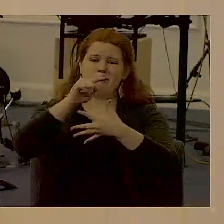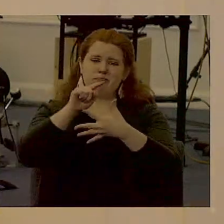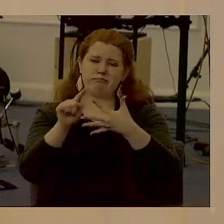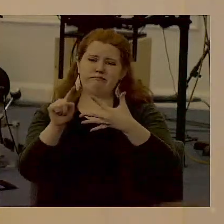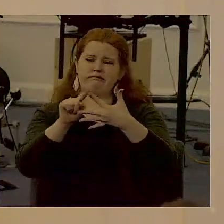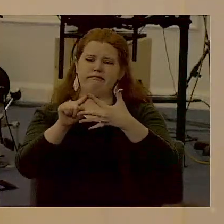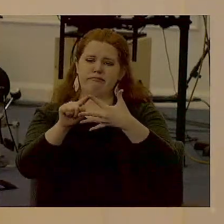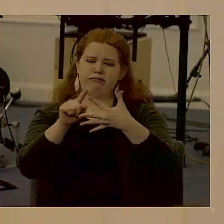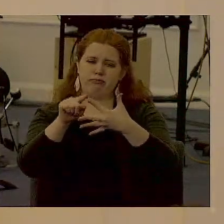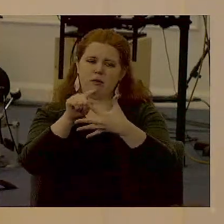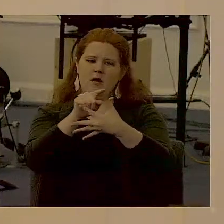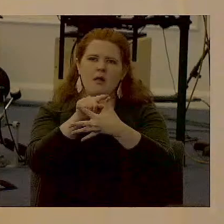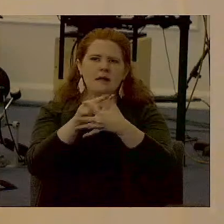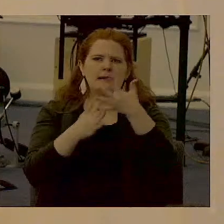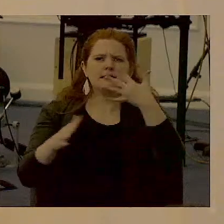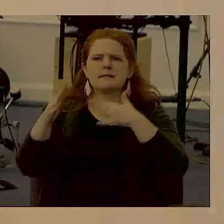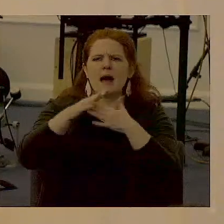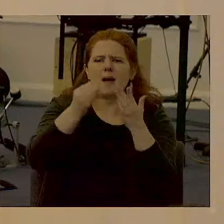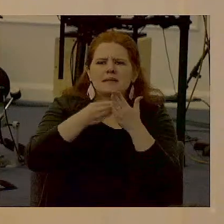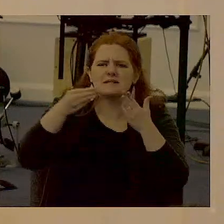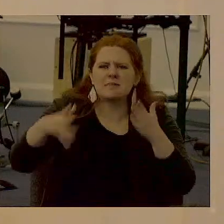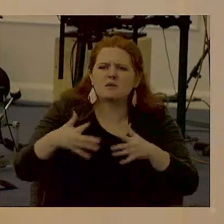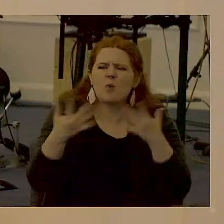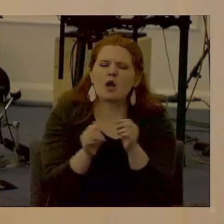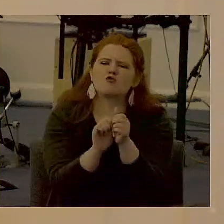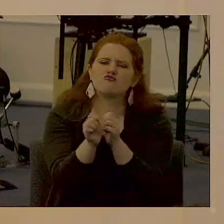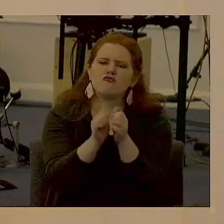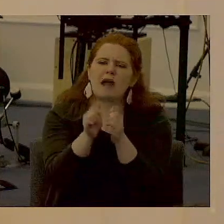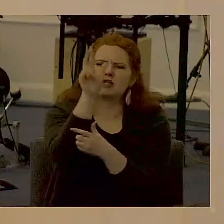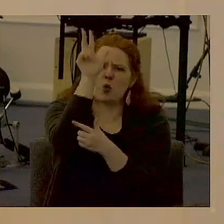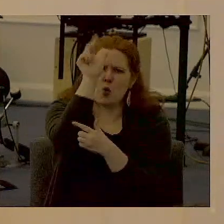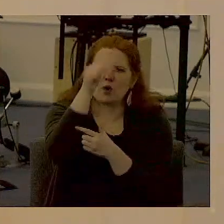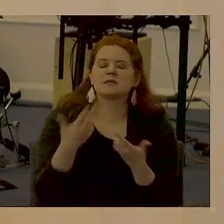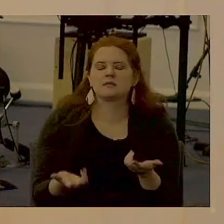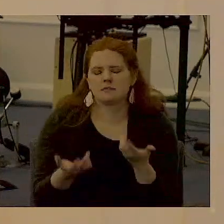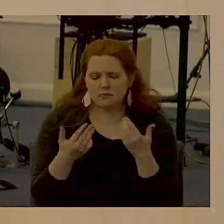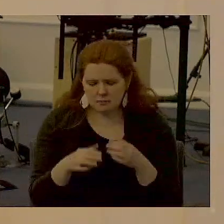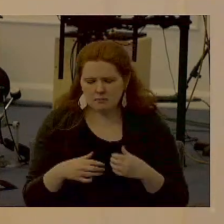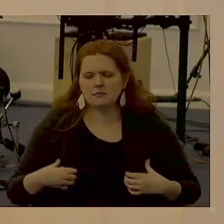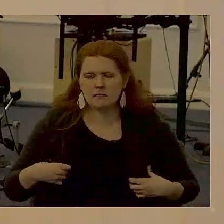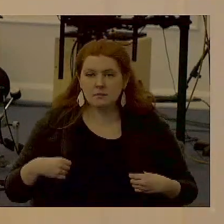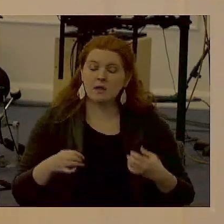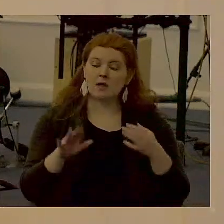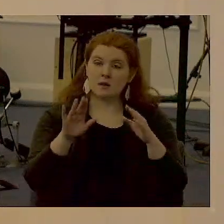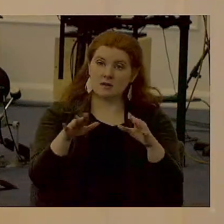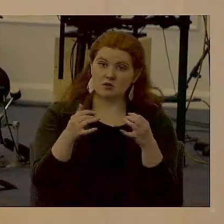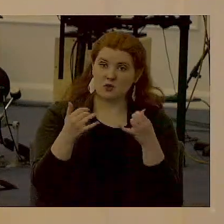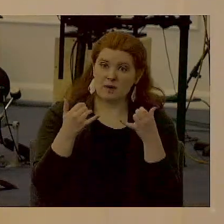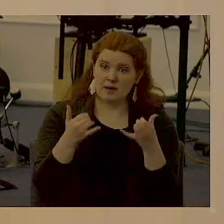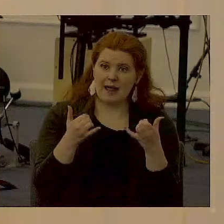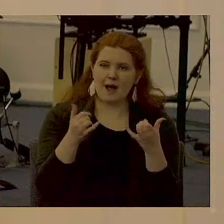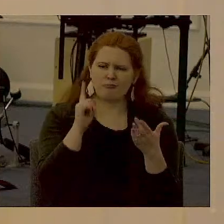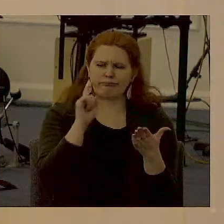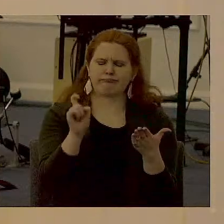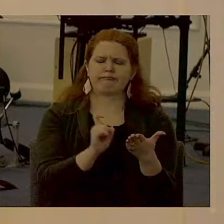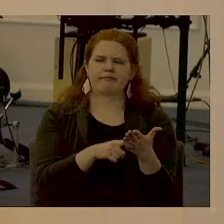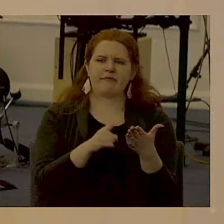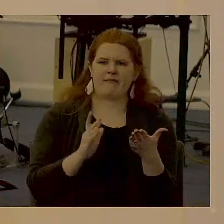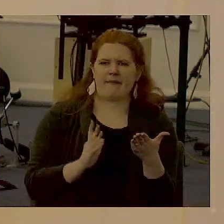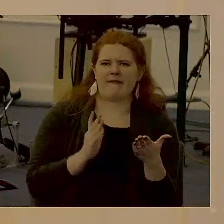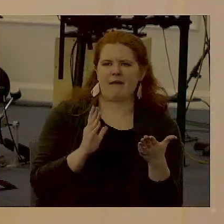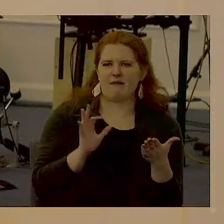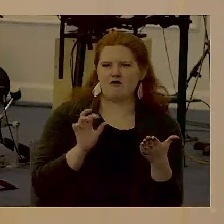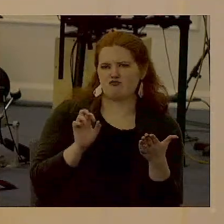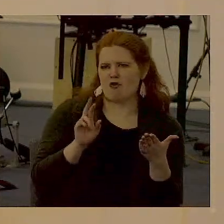one, a racehorse. Which, the same way now we play Spot the Lamborghini or Spot the